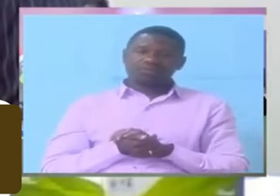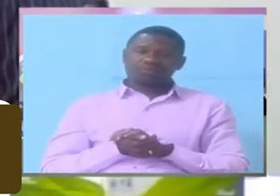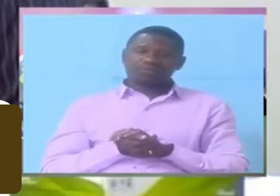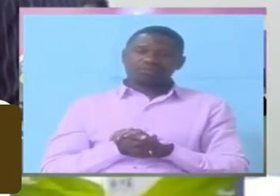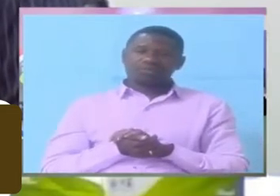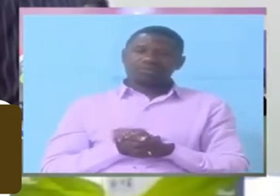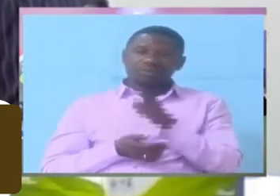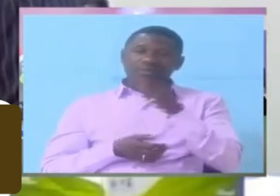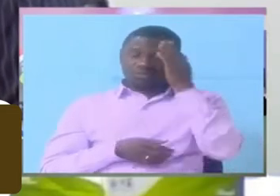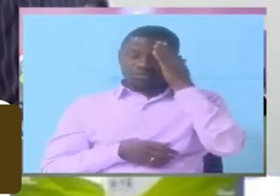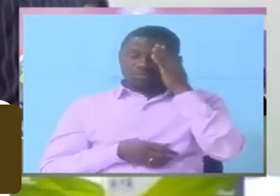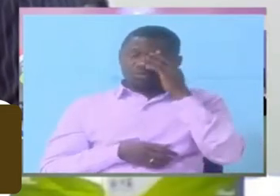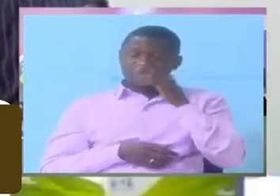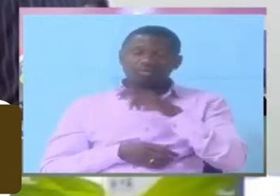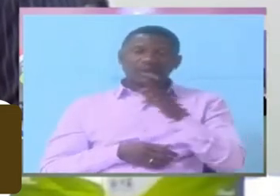destroying